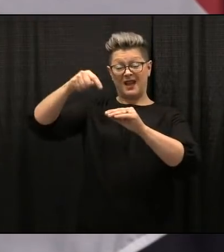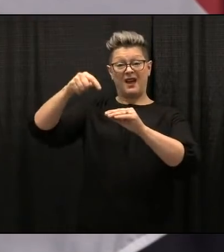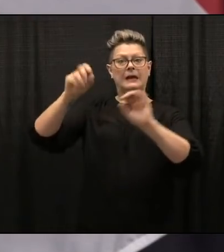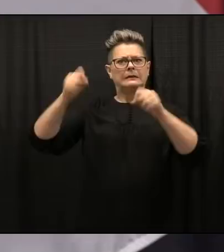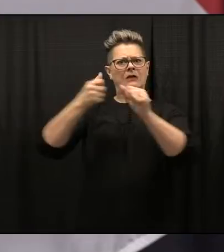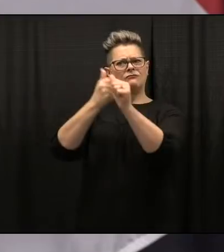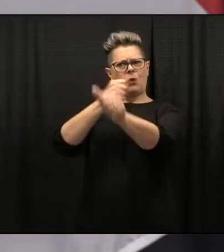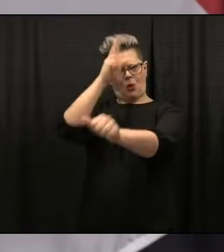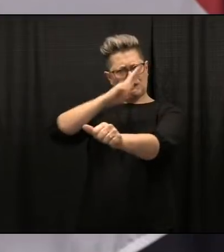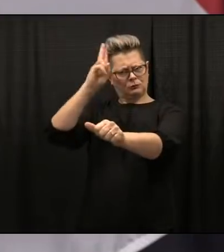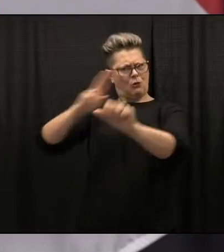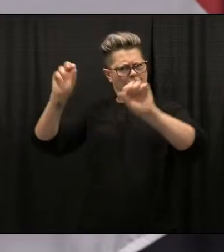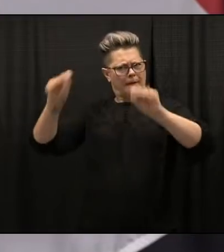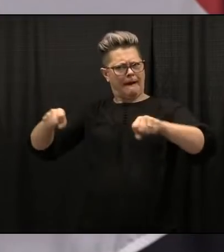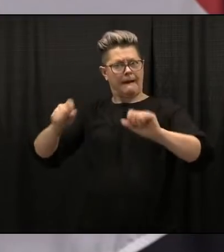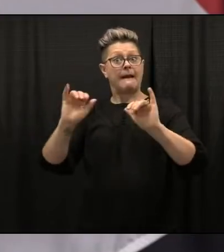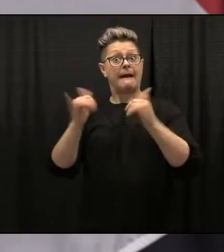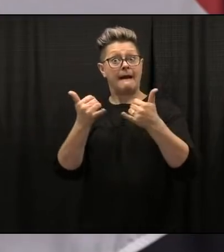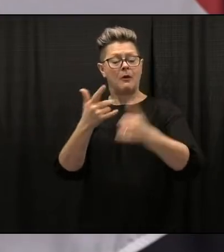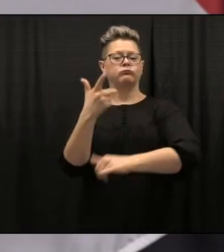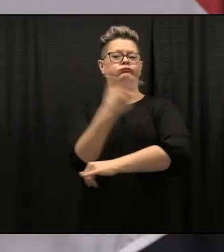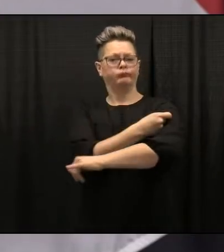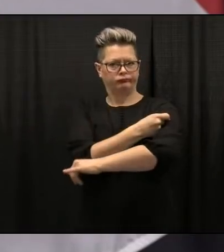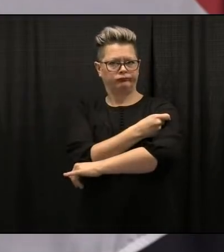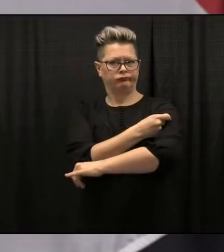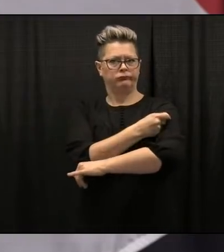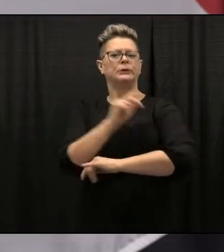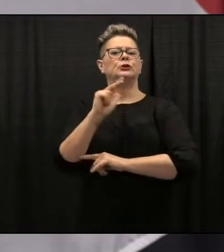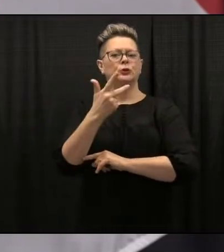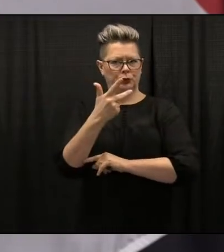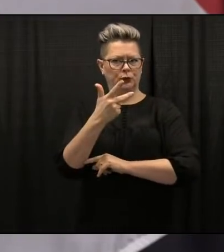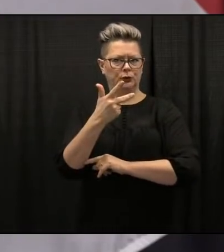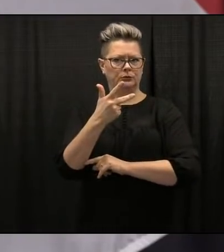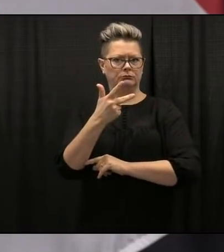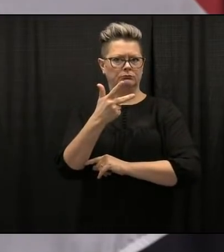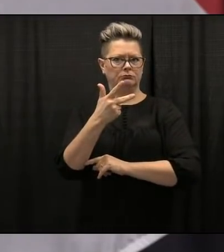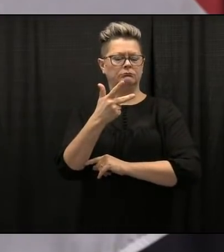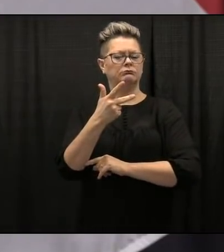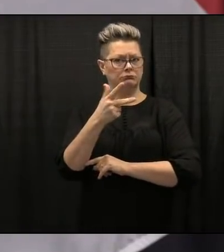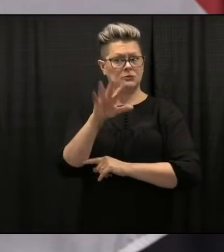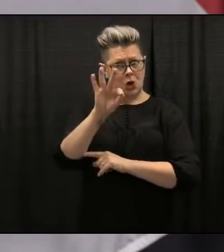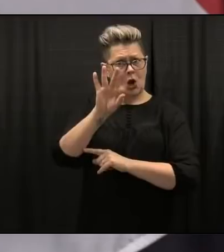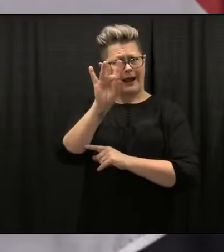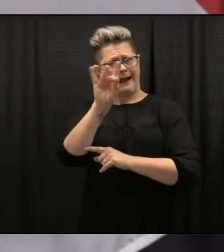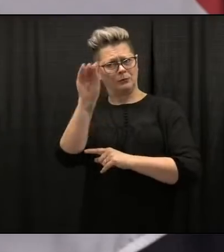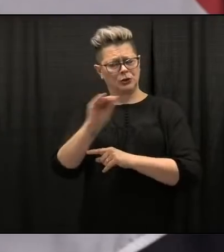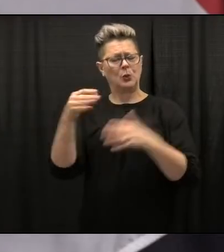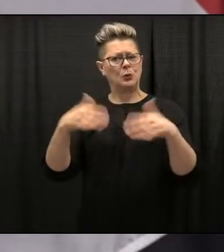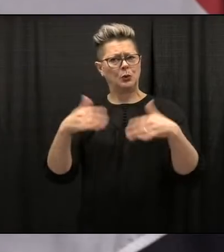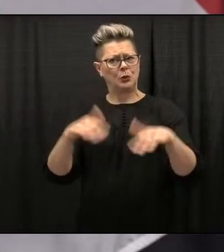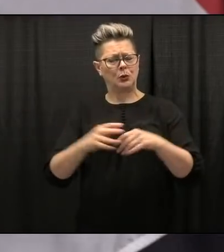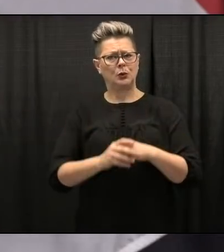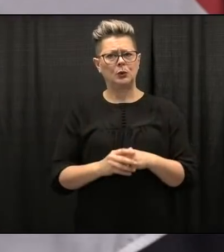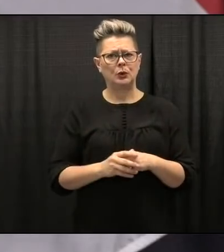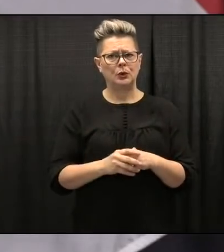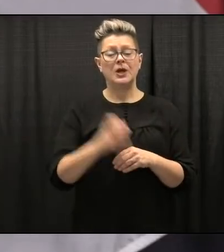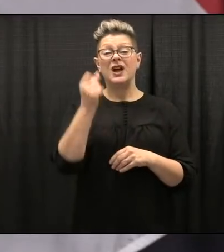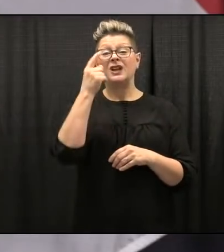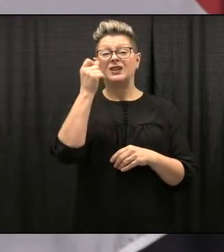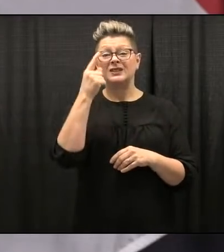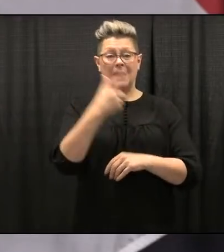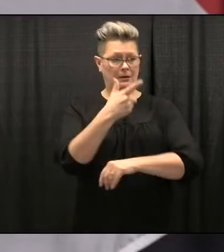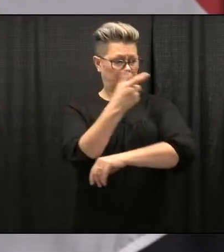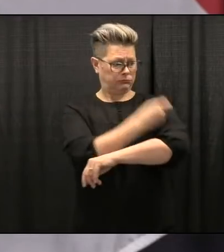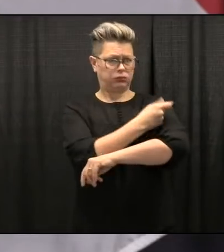hospitalization. That stat alone should be encouragement enough. With our outstanding vaccination numbers